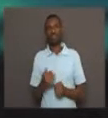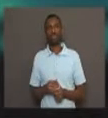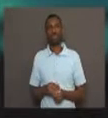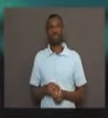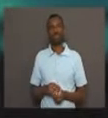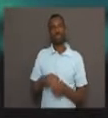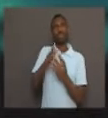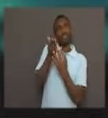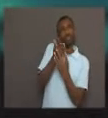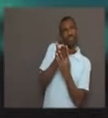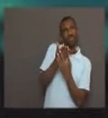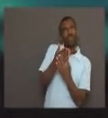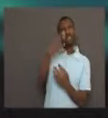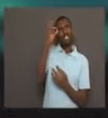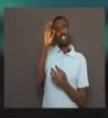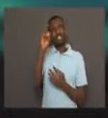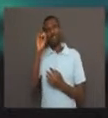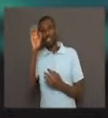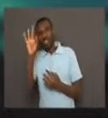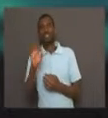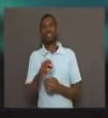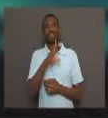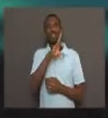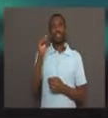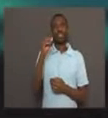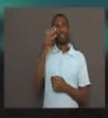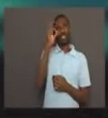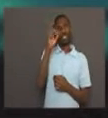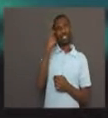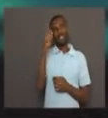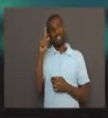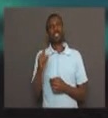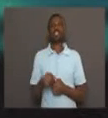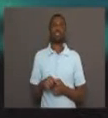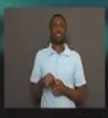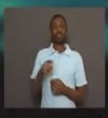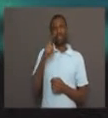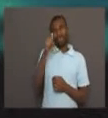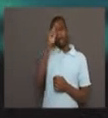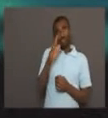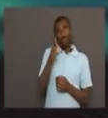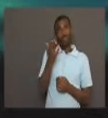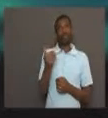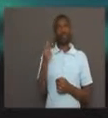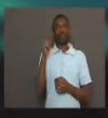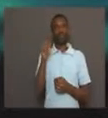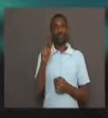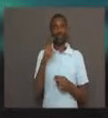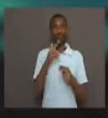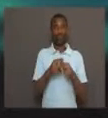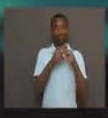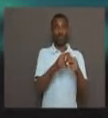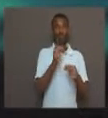Between 1909 and 1911, a man who is often called